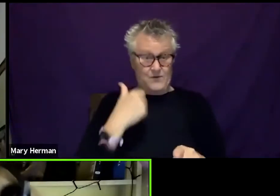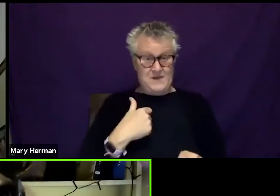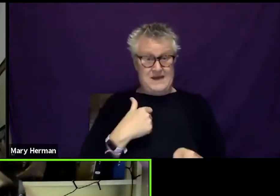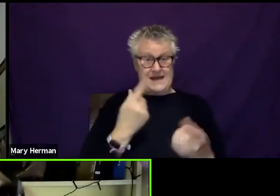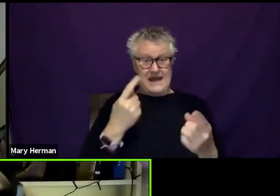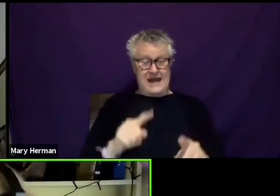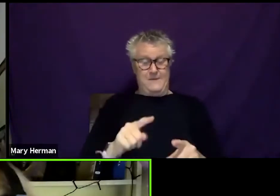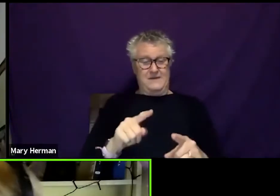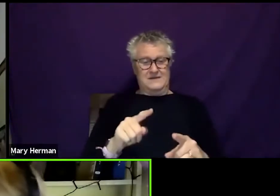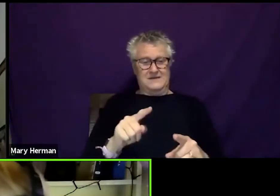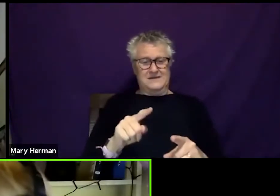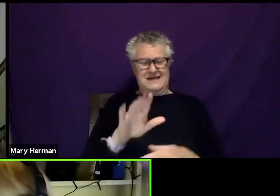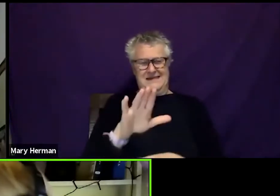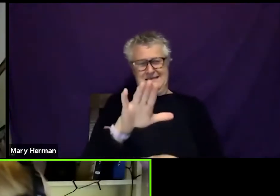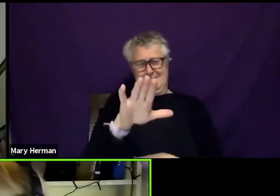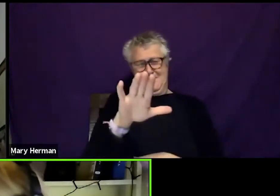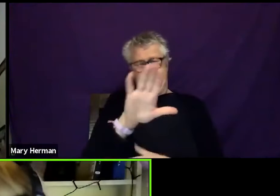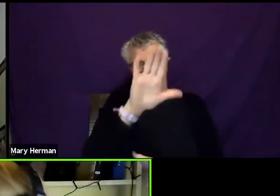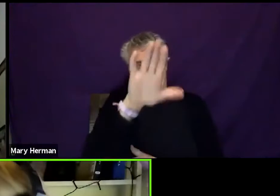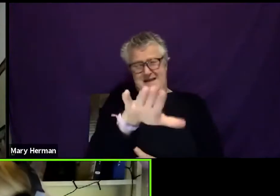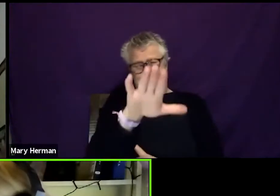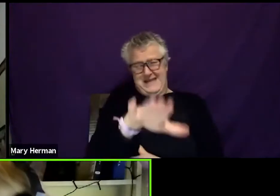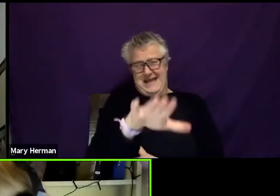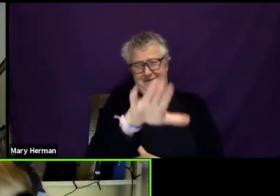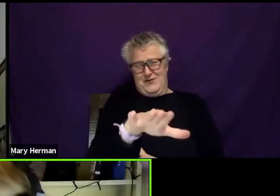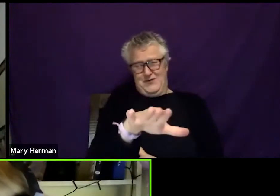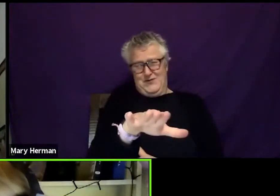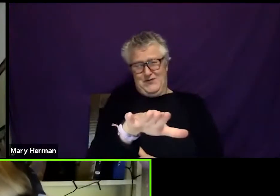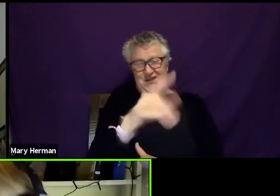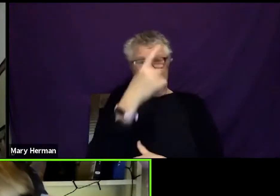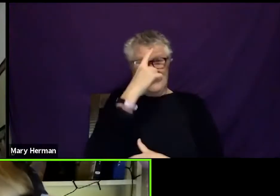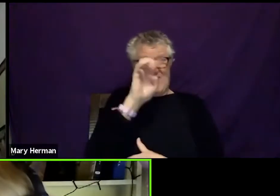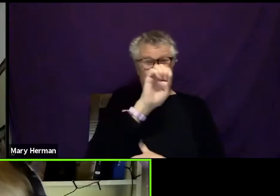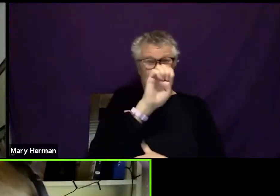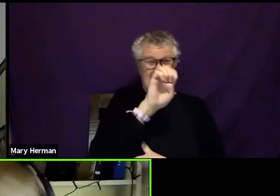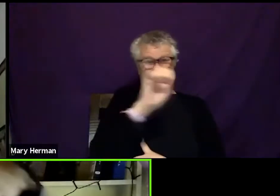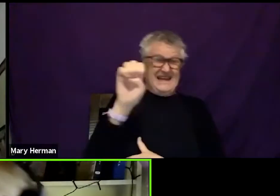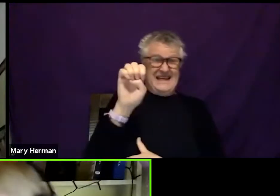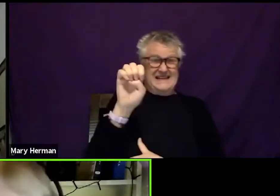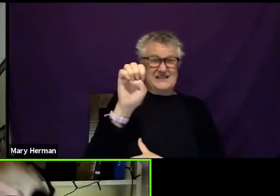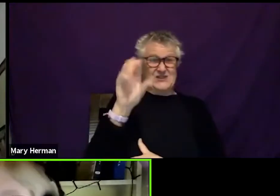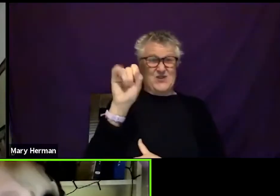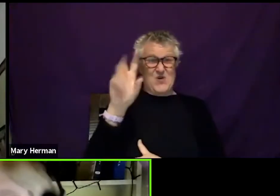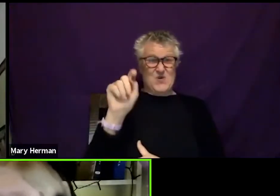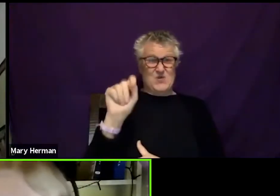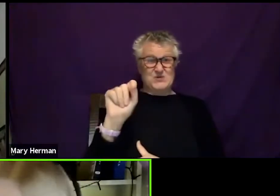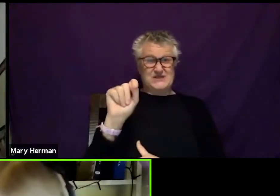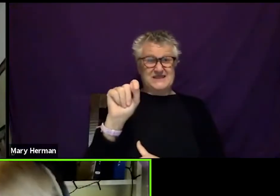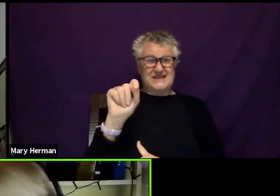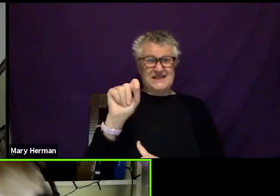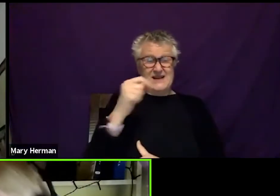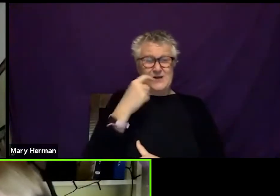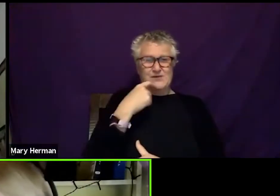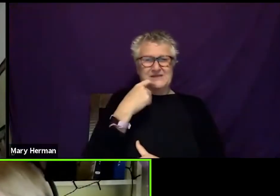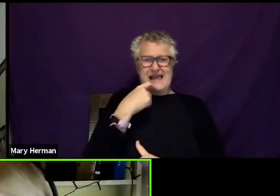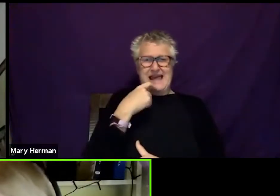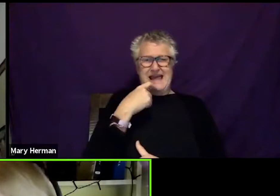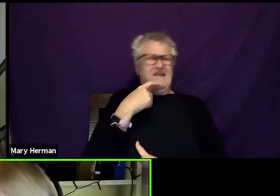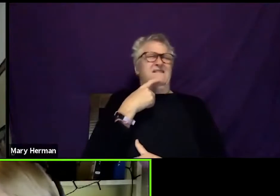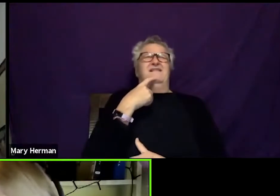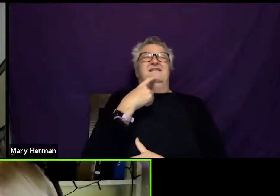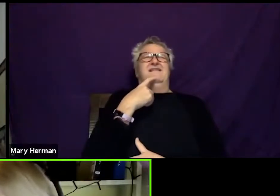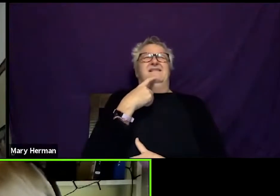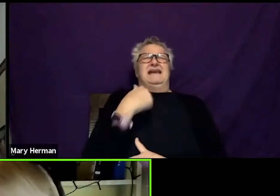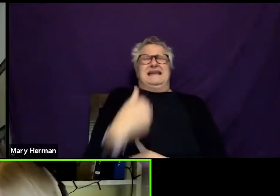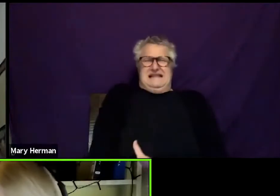of the night for the West Coast. So we do often have people joining us being like, it's 4 a.m. here. Like, okay, thank